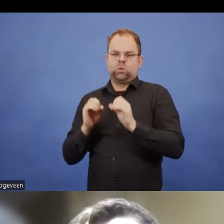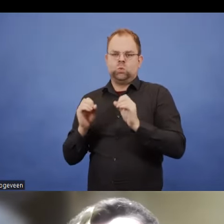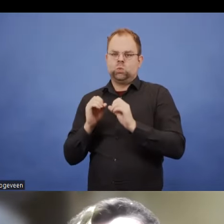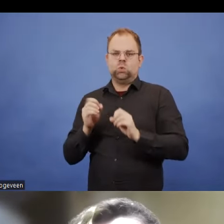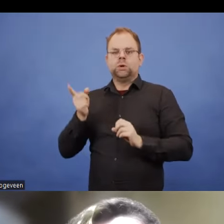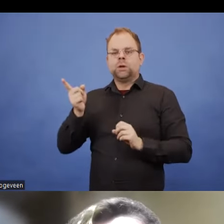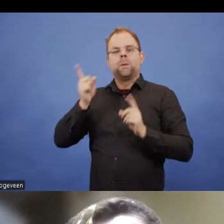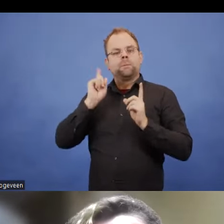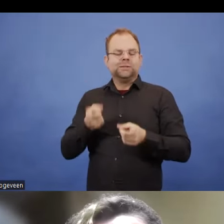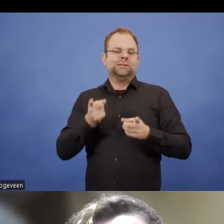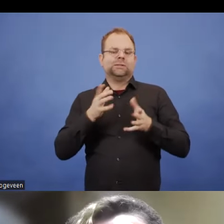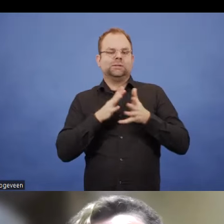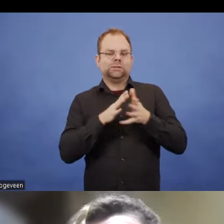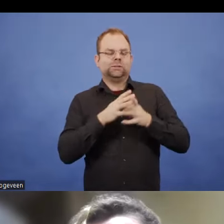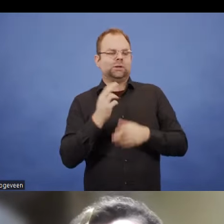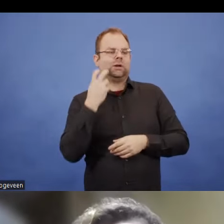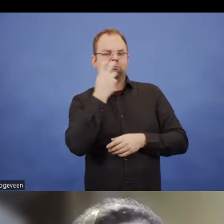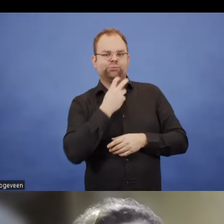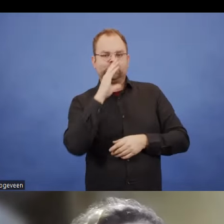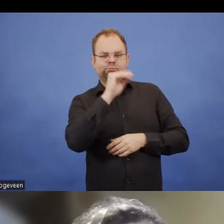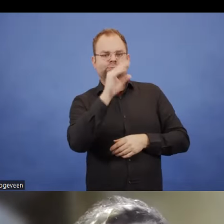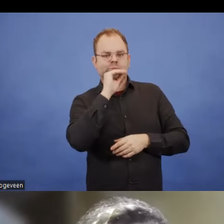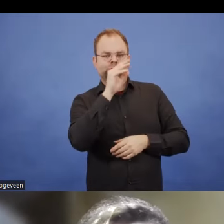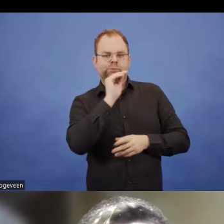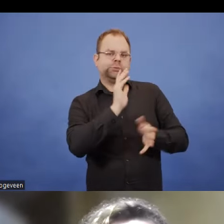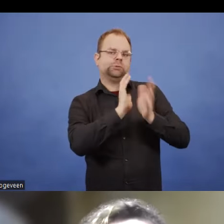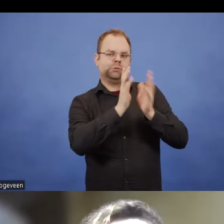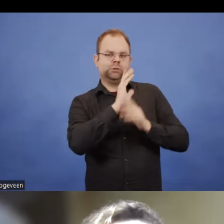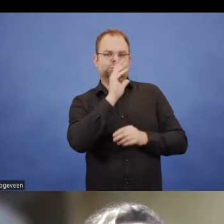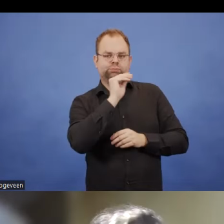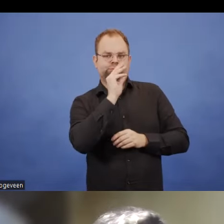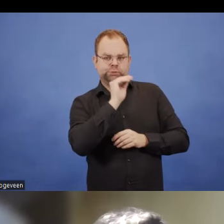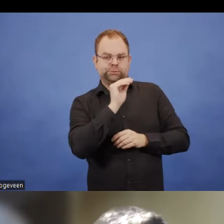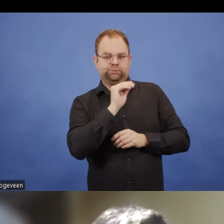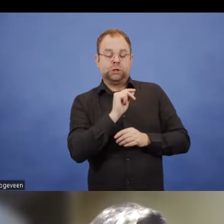measures that need to be taken into consideration.